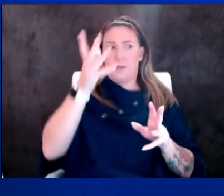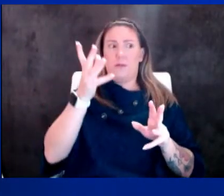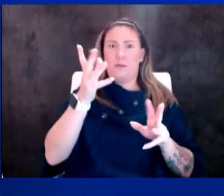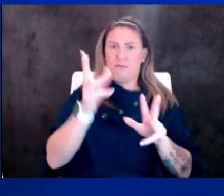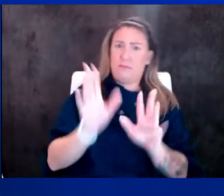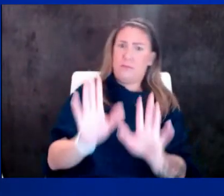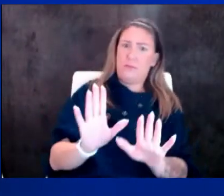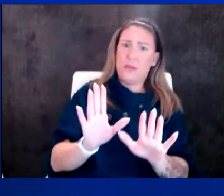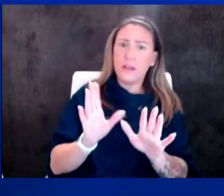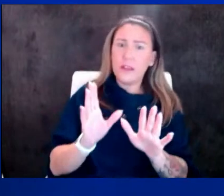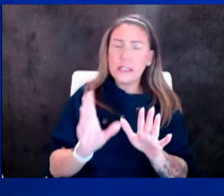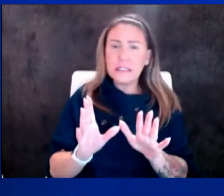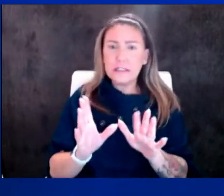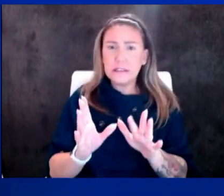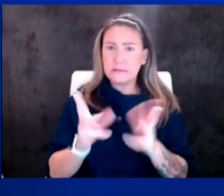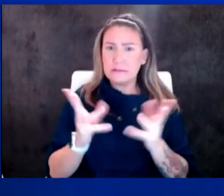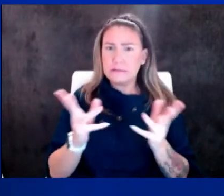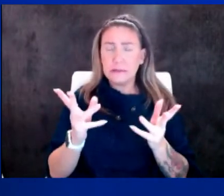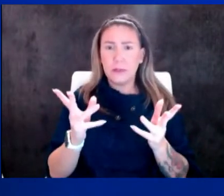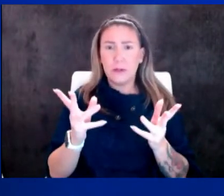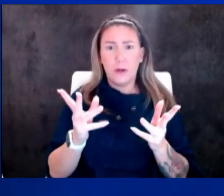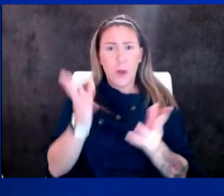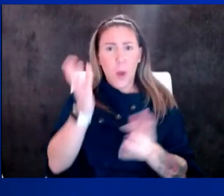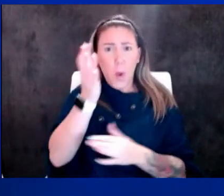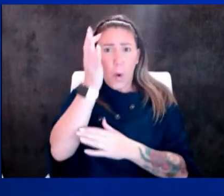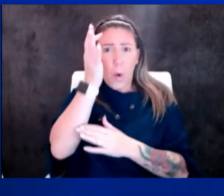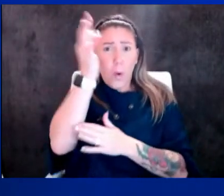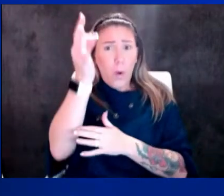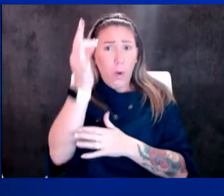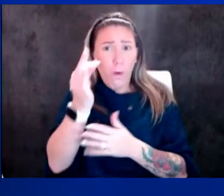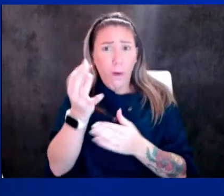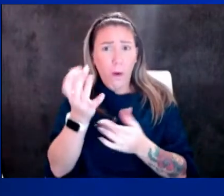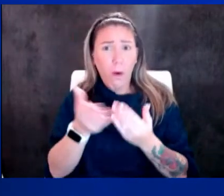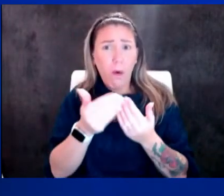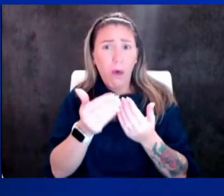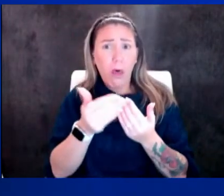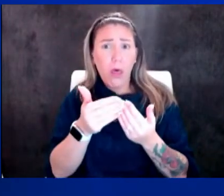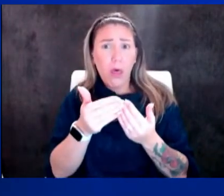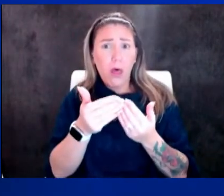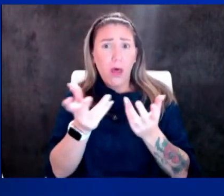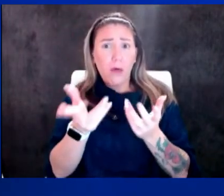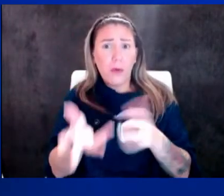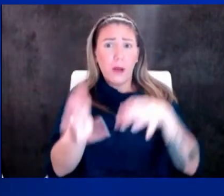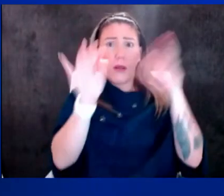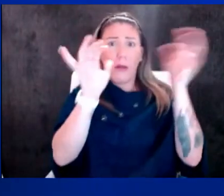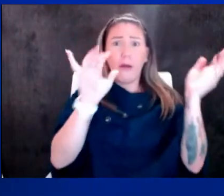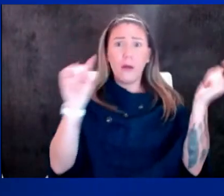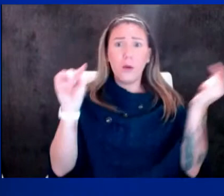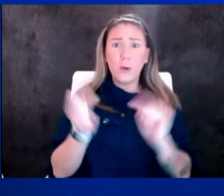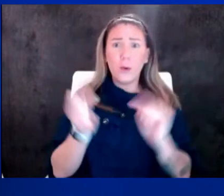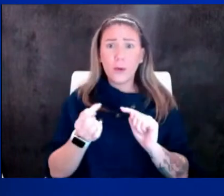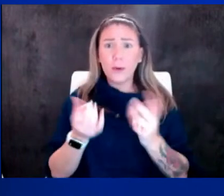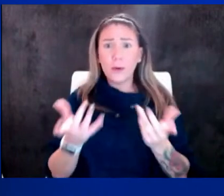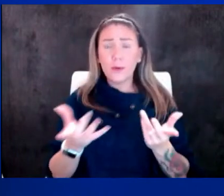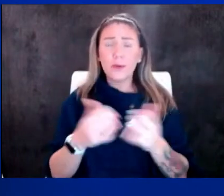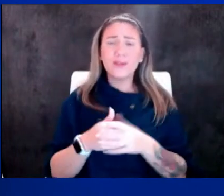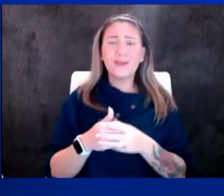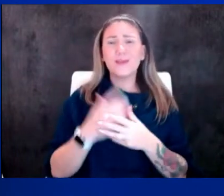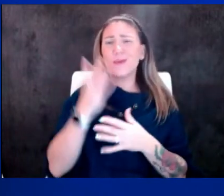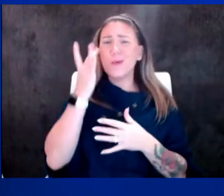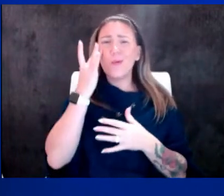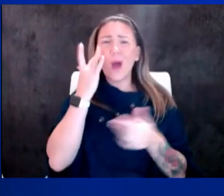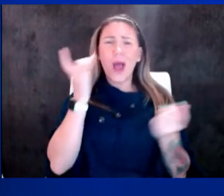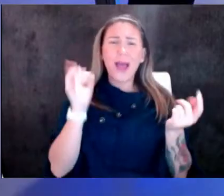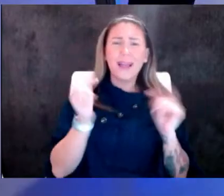to disaster. Right. So how do we look at that question? Why are injuries the leading cause of